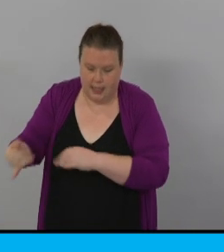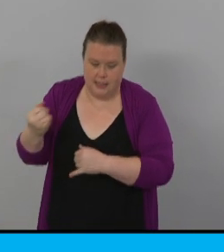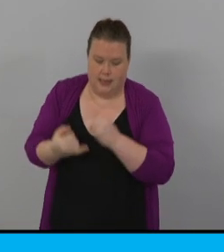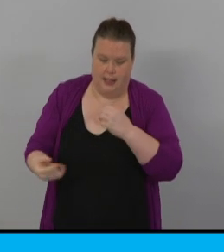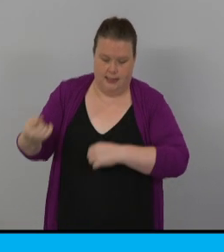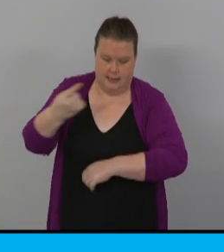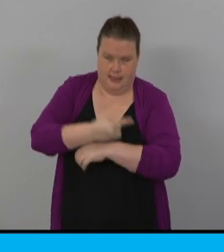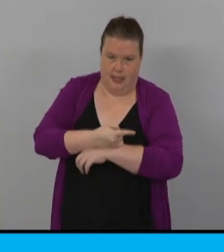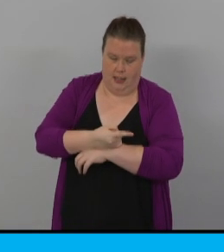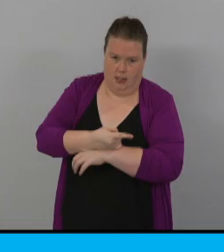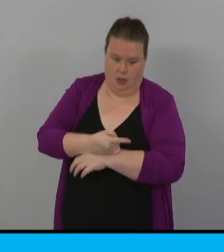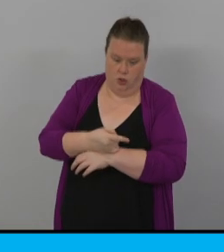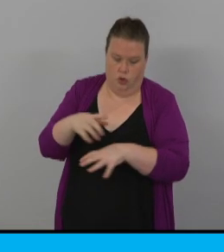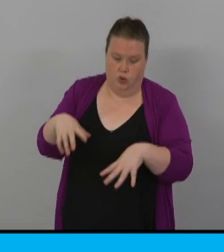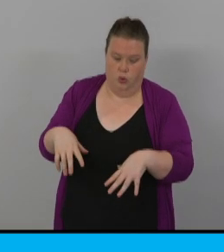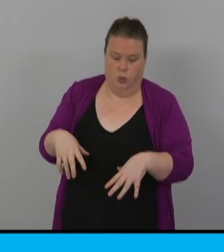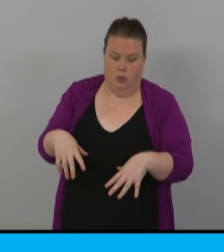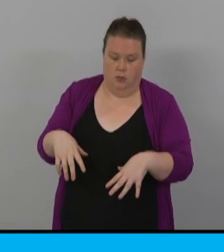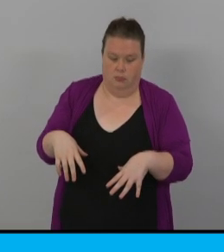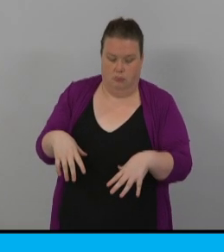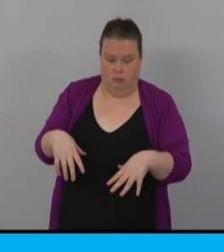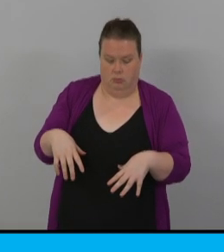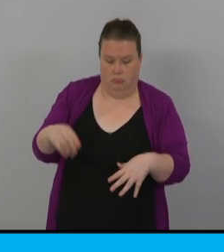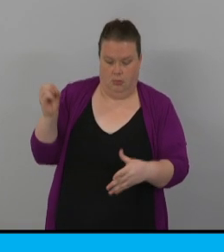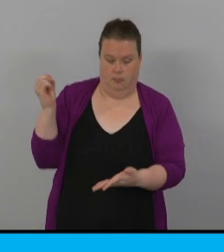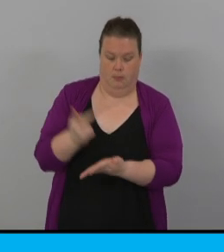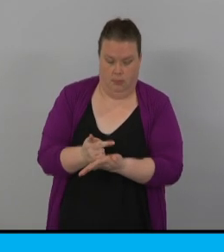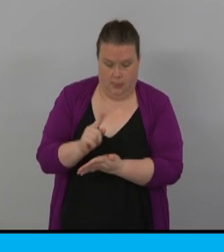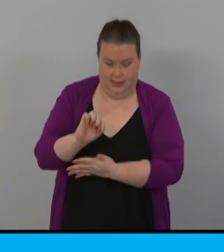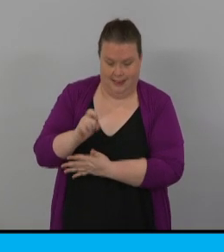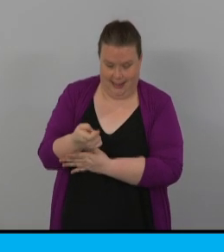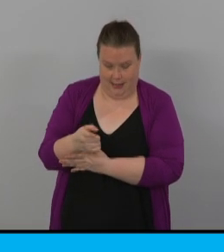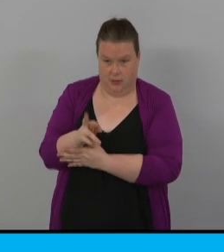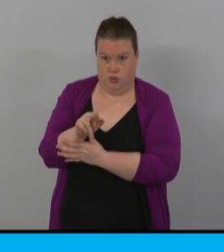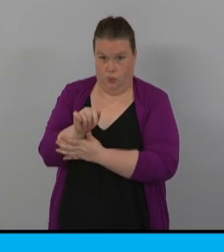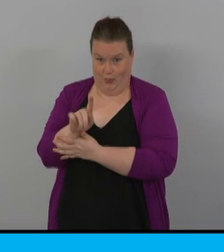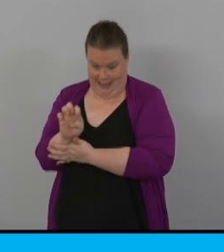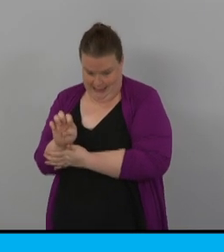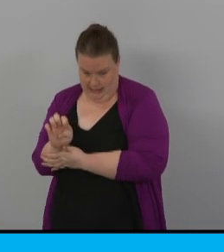budget has to be adopted before you adopt the tax rate.